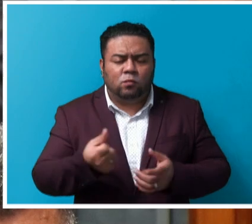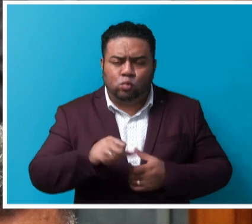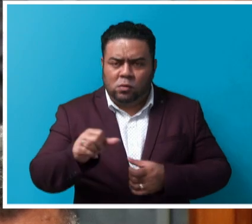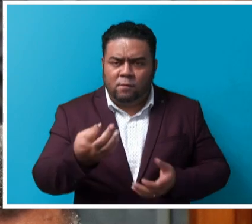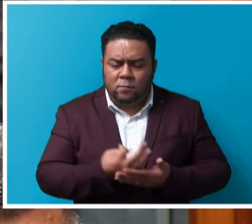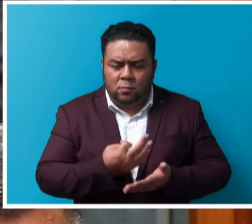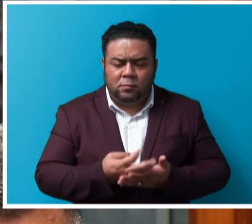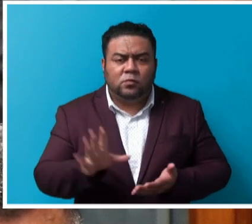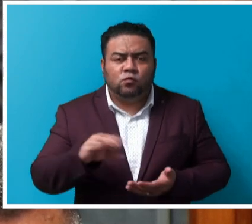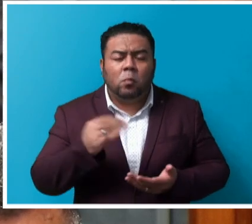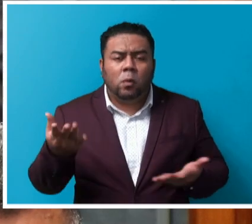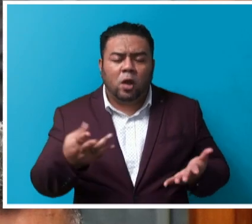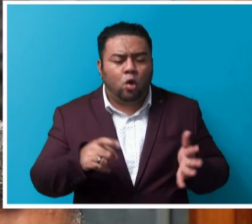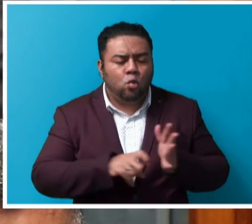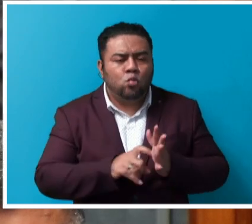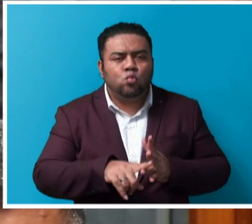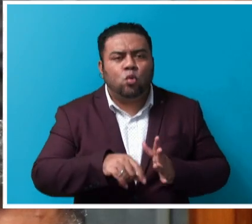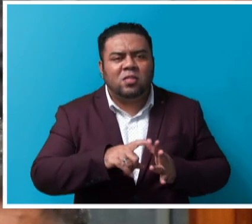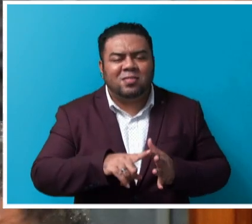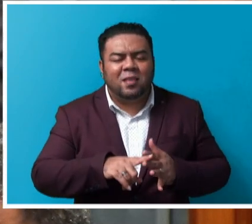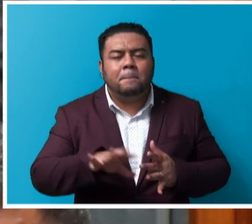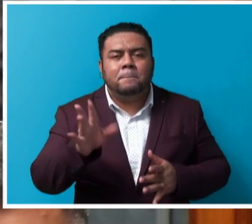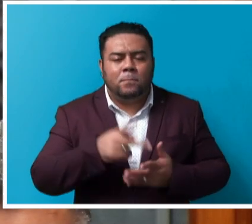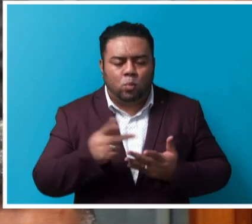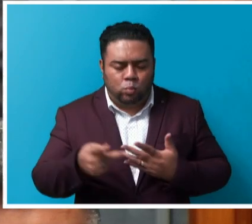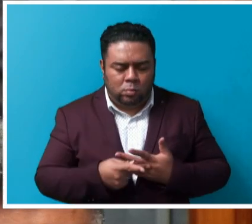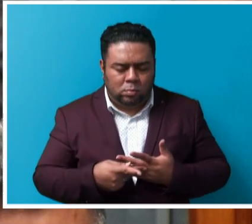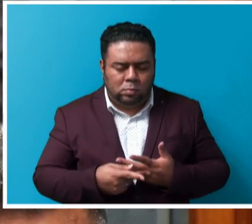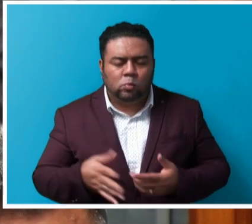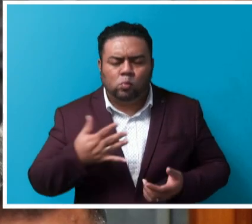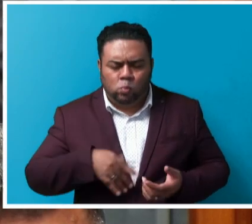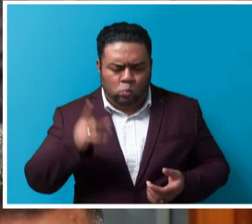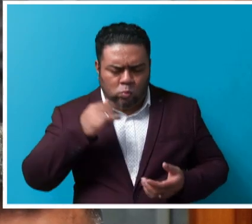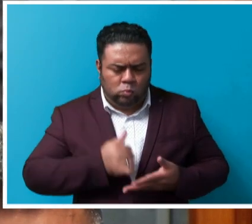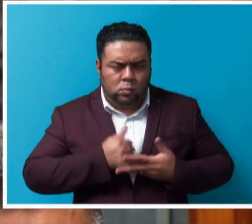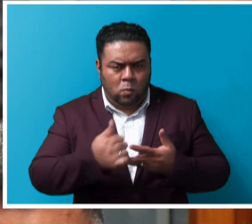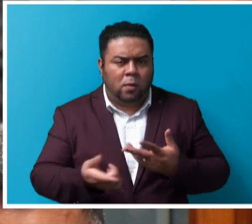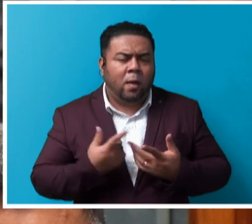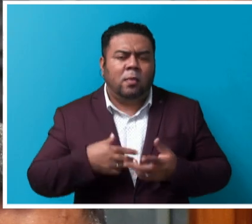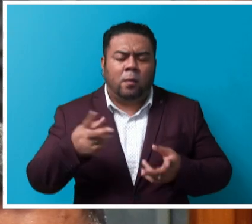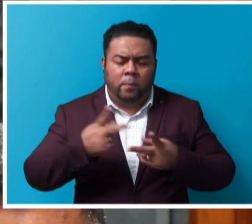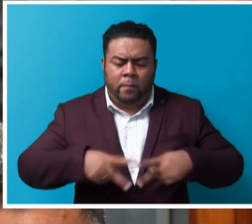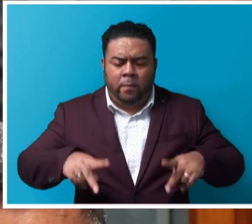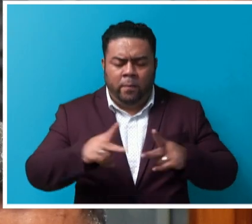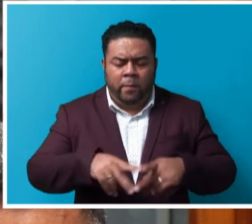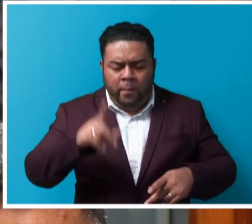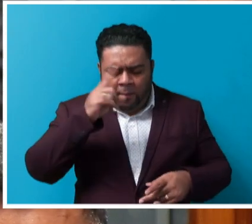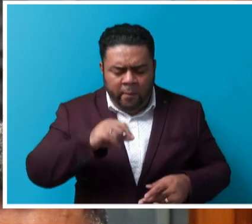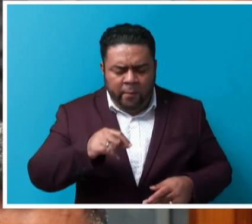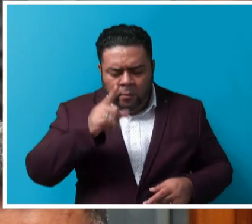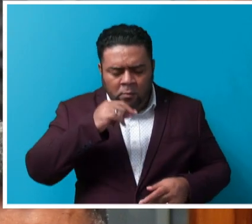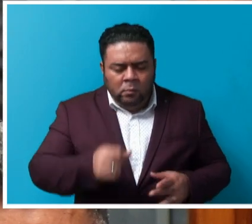the ROI program. There is the intention to support other rural remote areas so that they are able